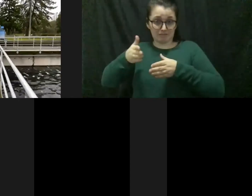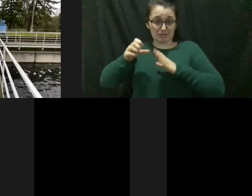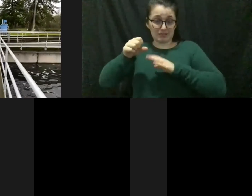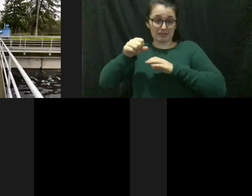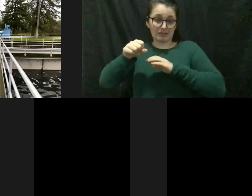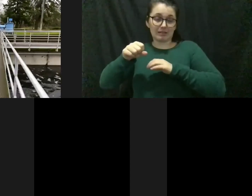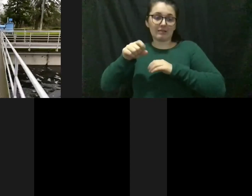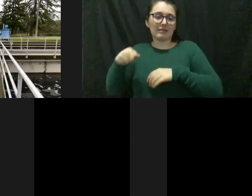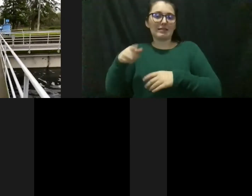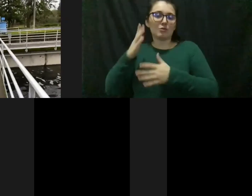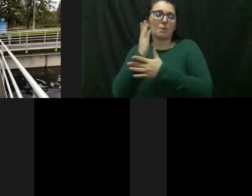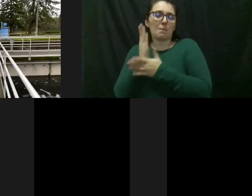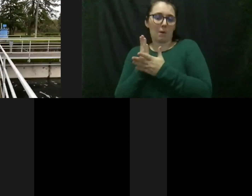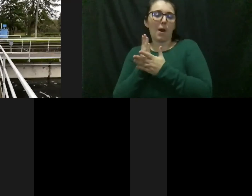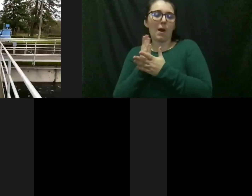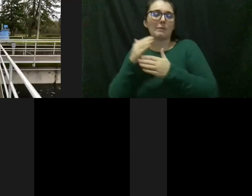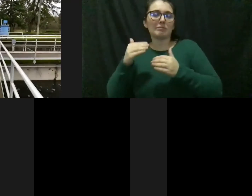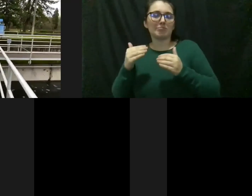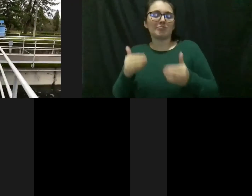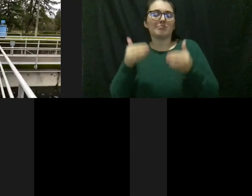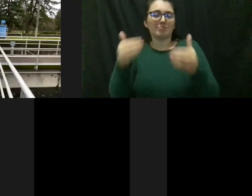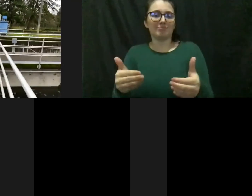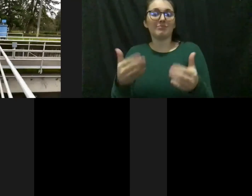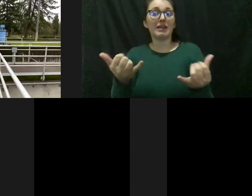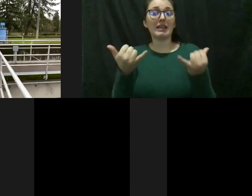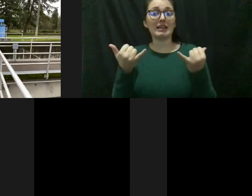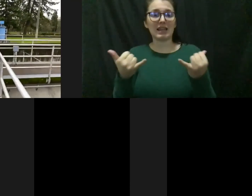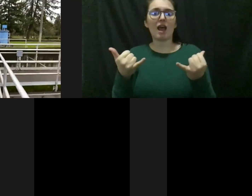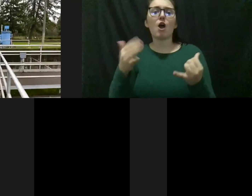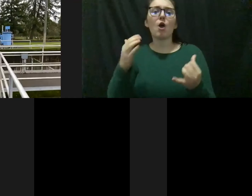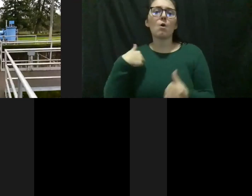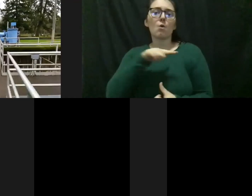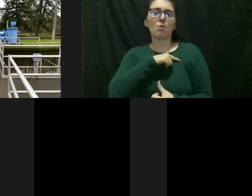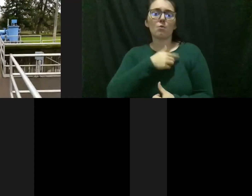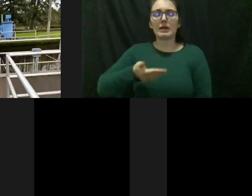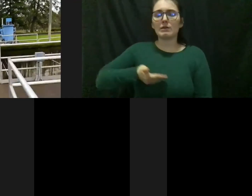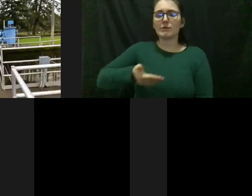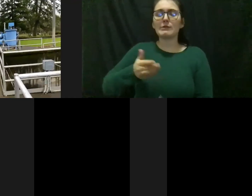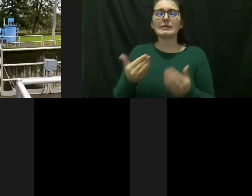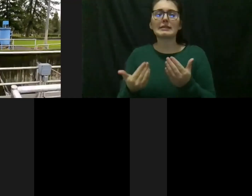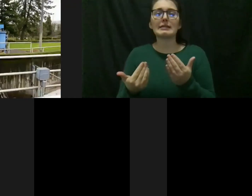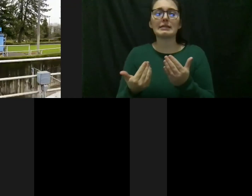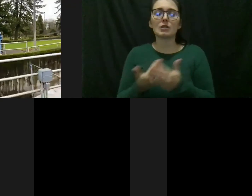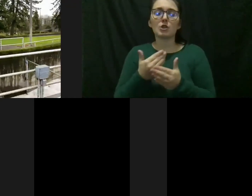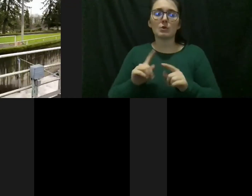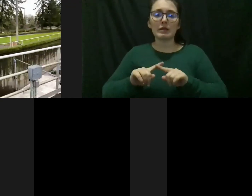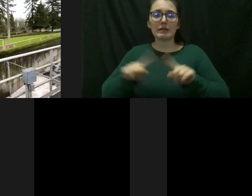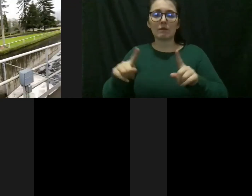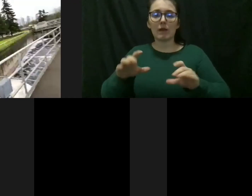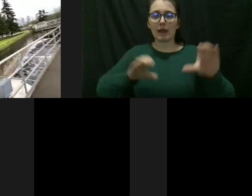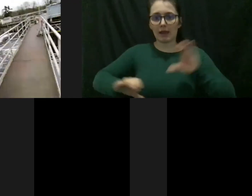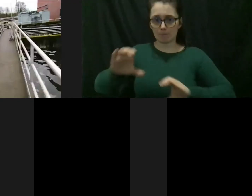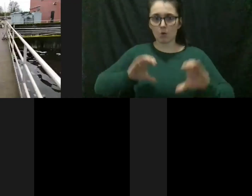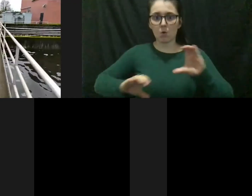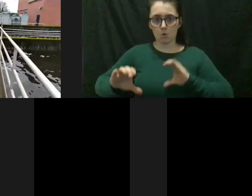introduced. And we kill anything left in the water we don't want to discharge or release into the water. Be like